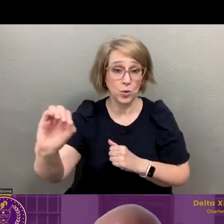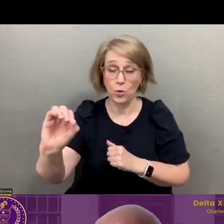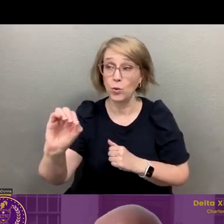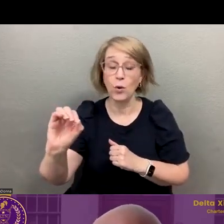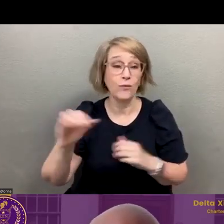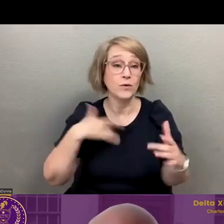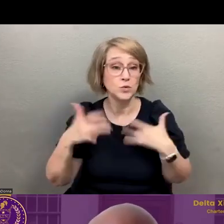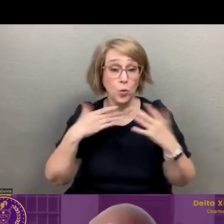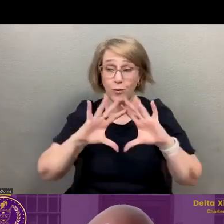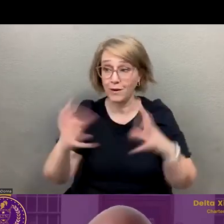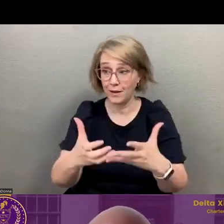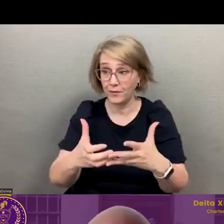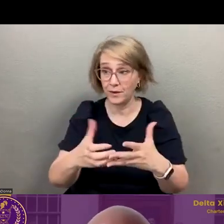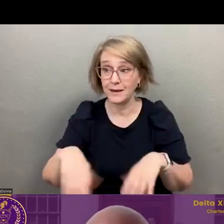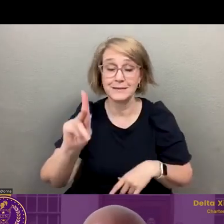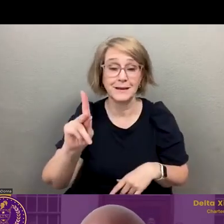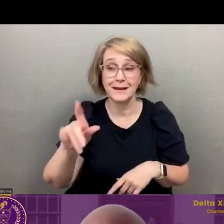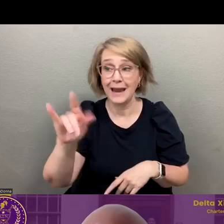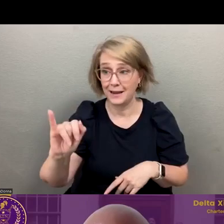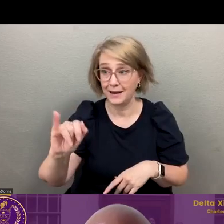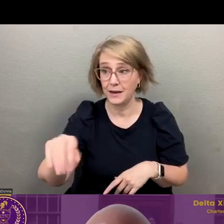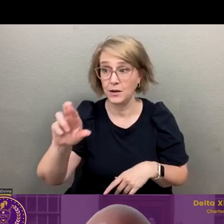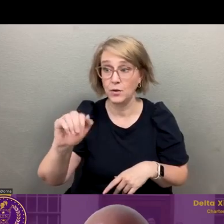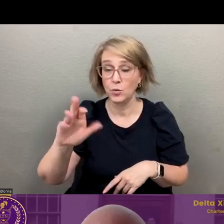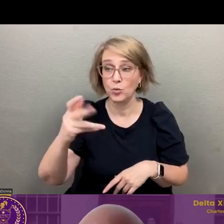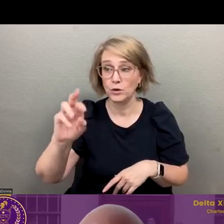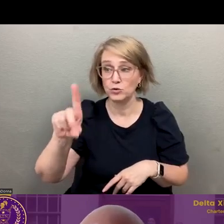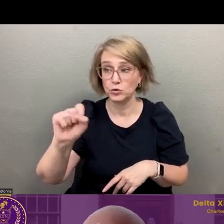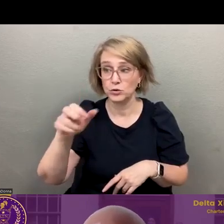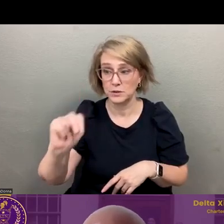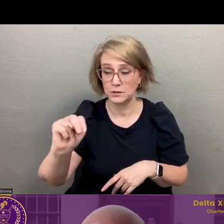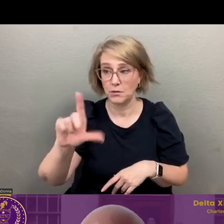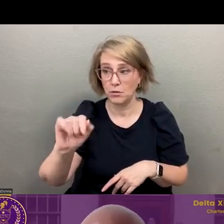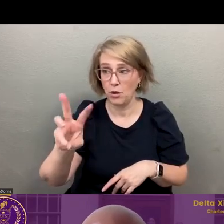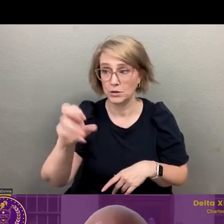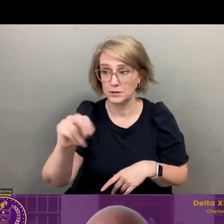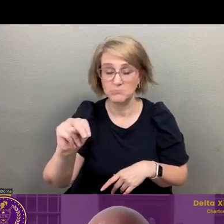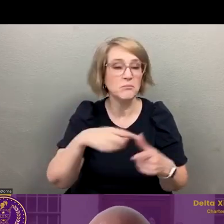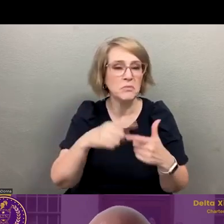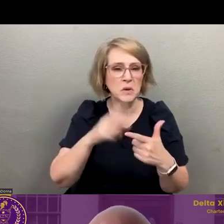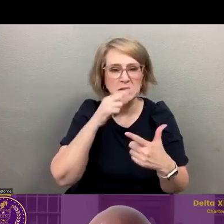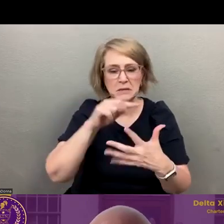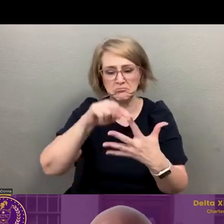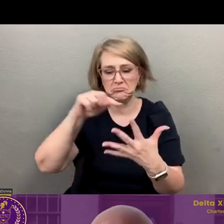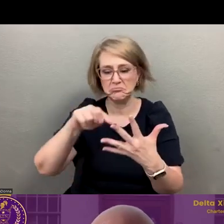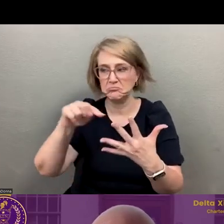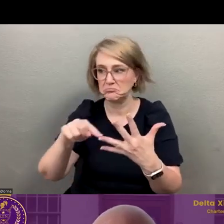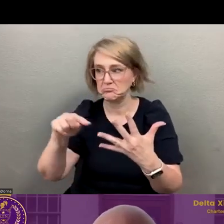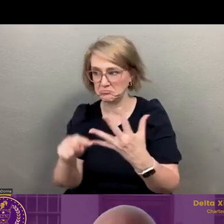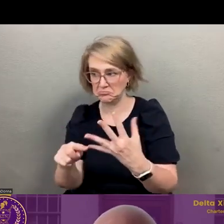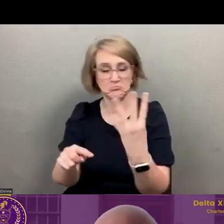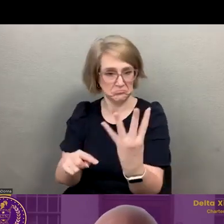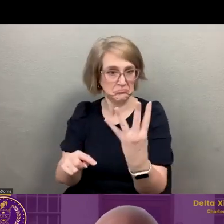is Kelly Richardson Lawson. The executive creative director is Melanie Moore. Kelly Chapman is the account lead,